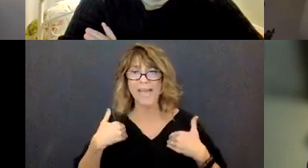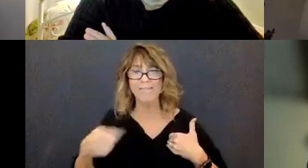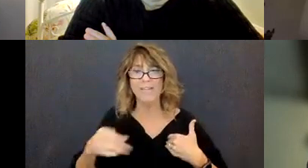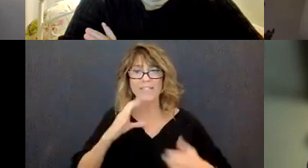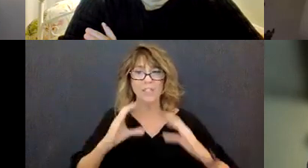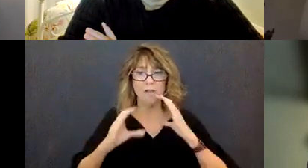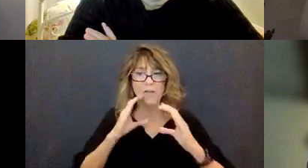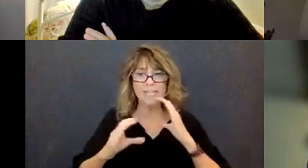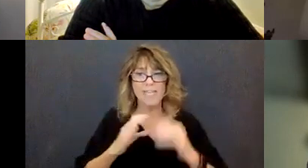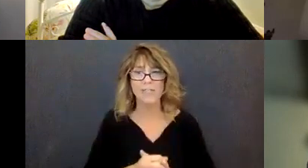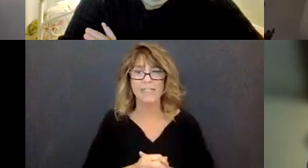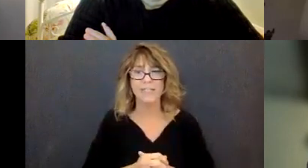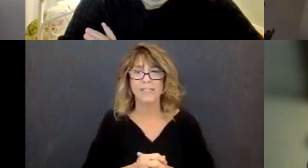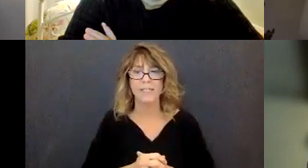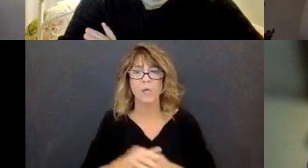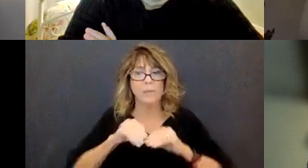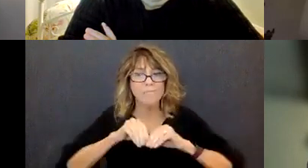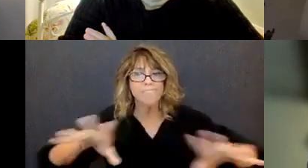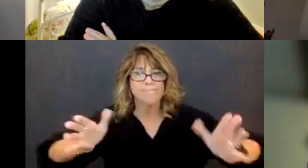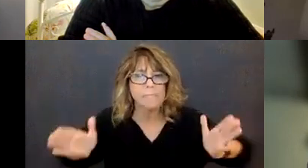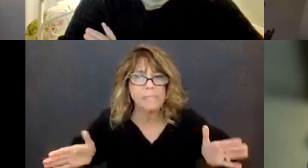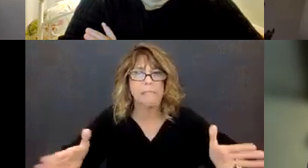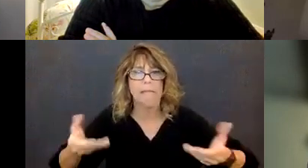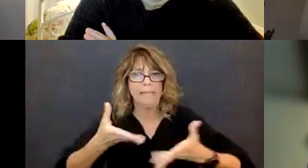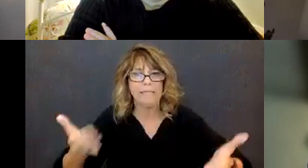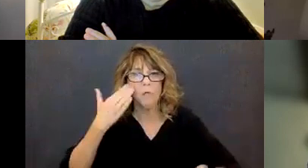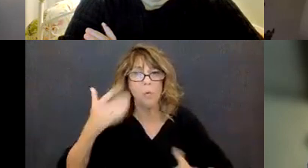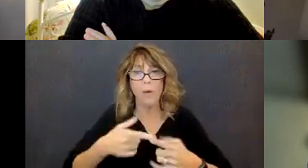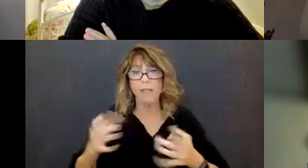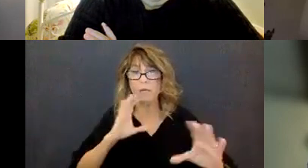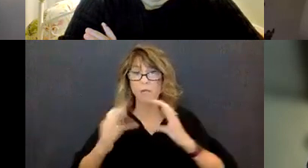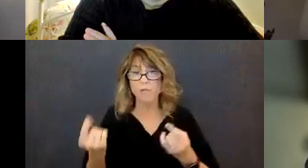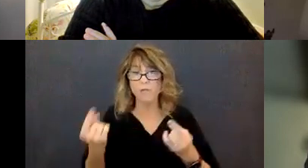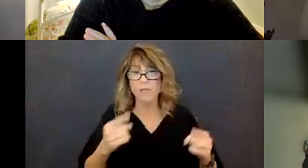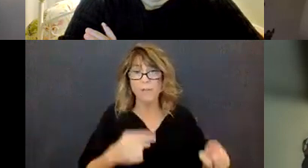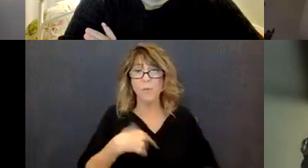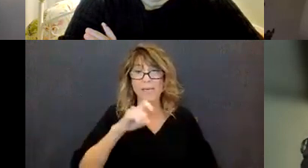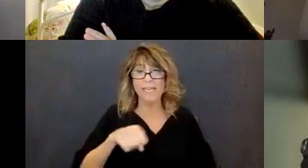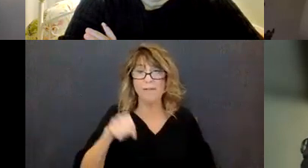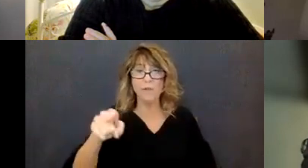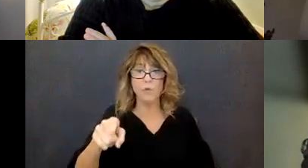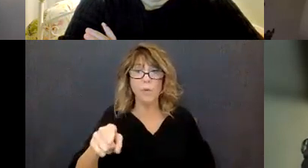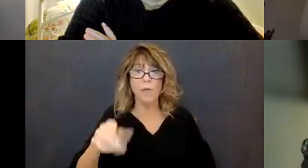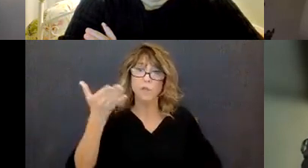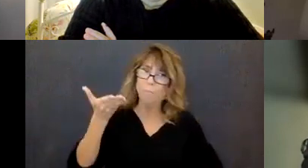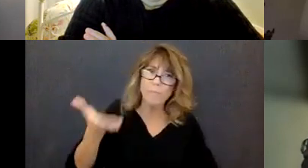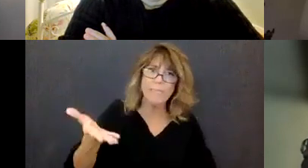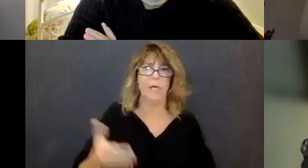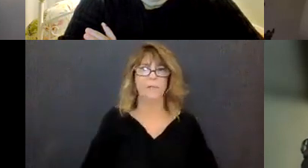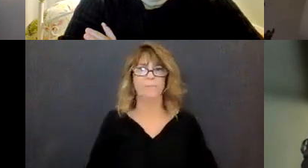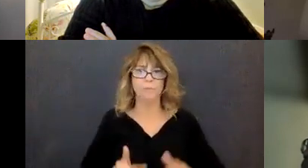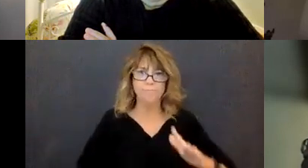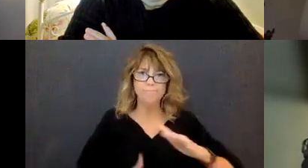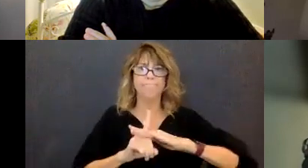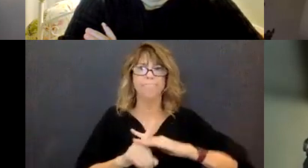through Context Today, we'll put everything out there. When we have those conversations, we need for you to step up and be there.